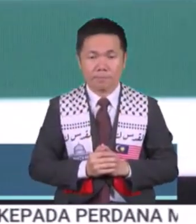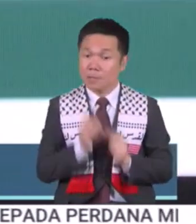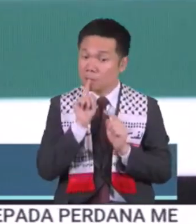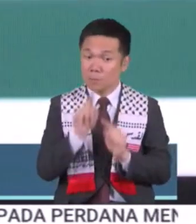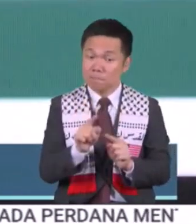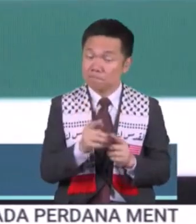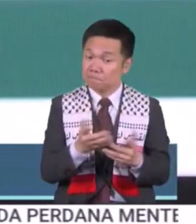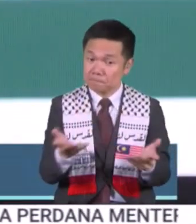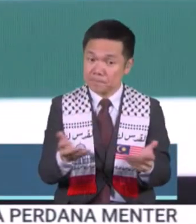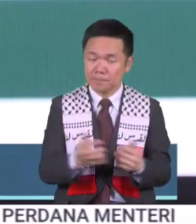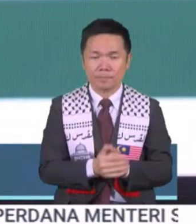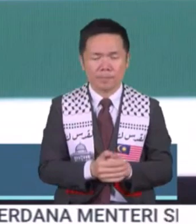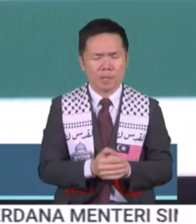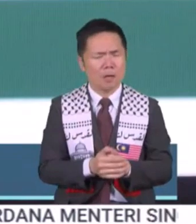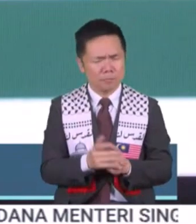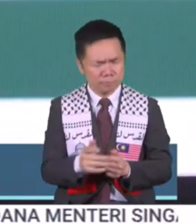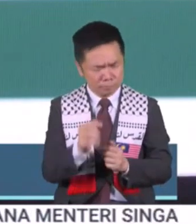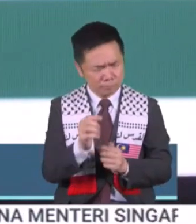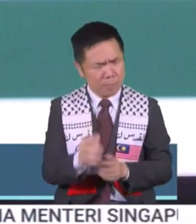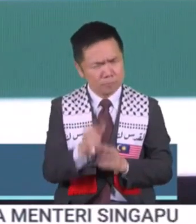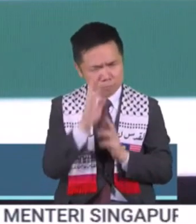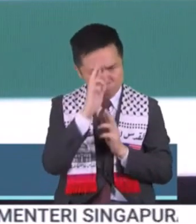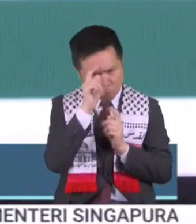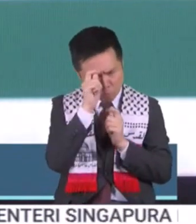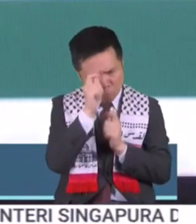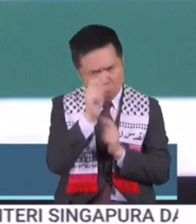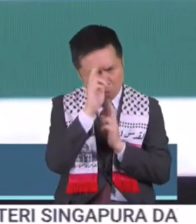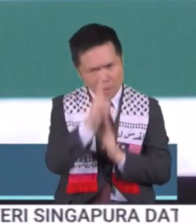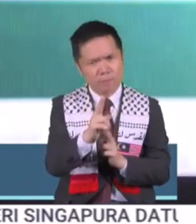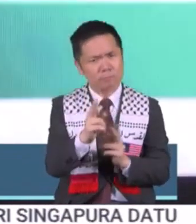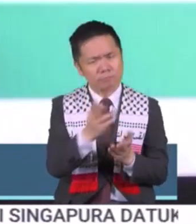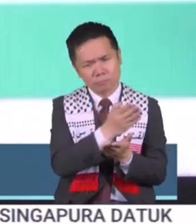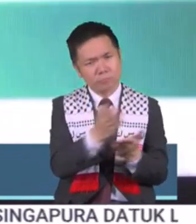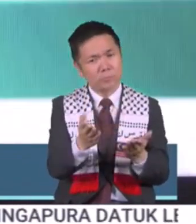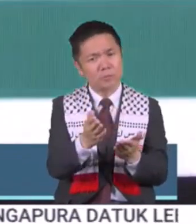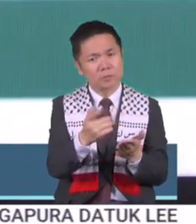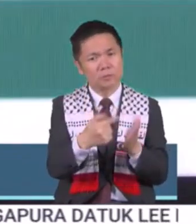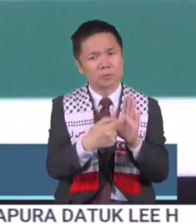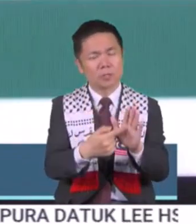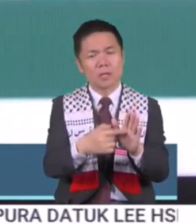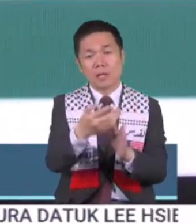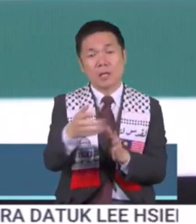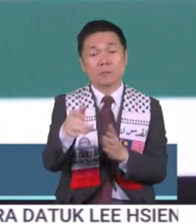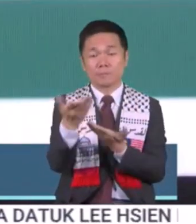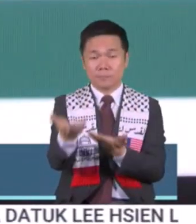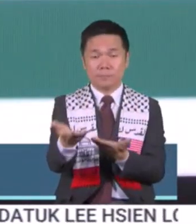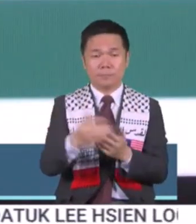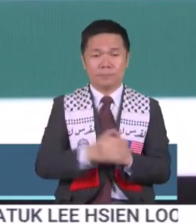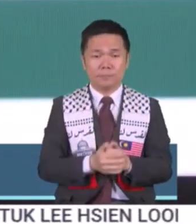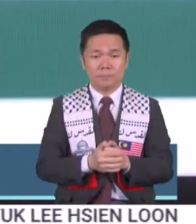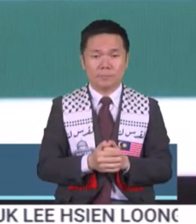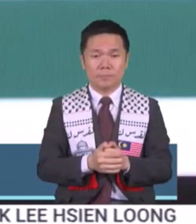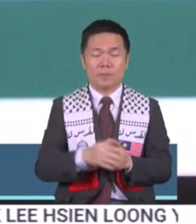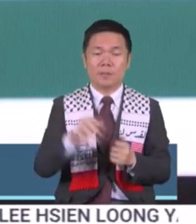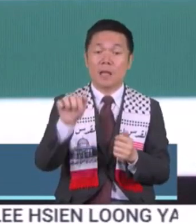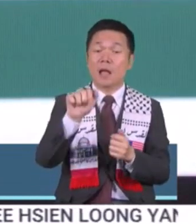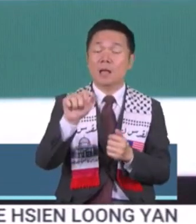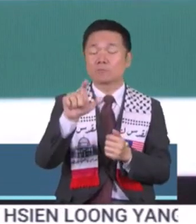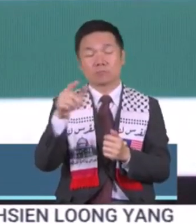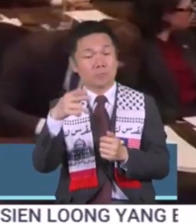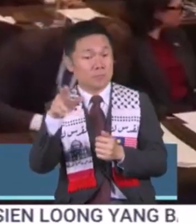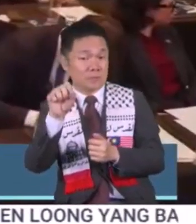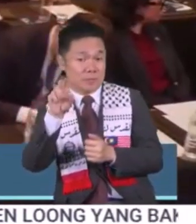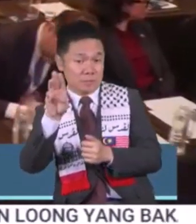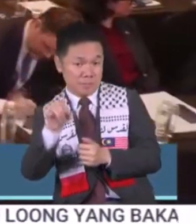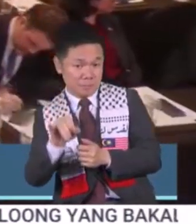with respect and affection what the Amanul Am of Rabitah Al-Alam Islami